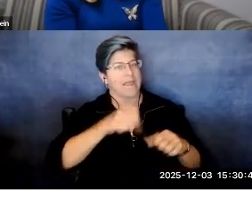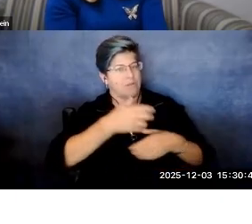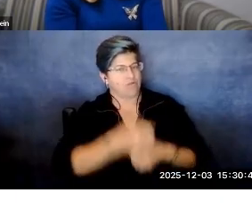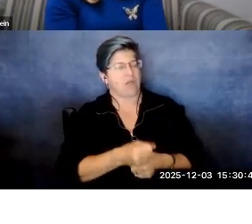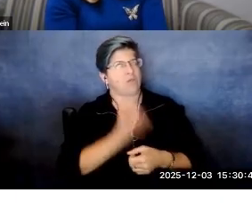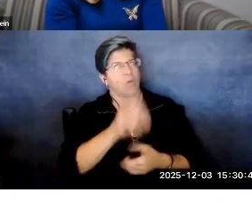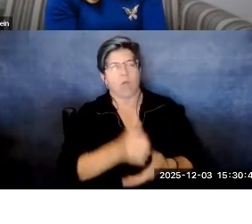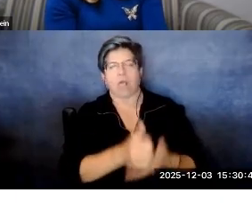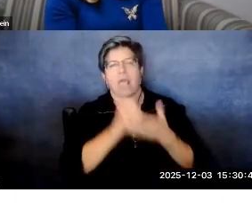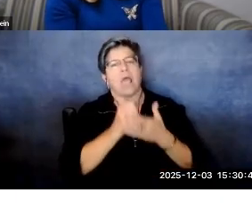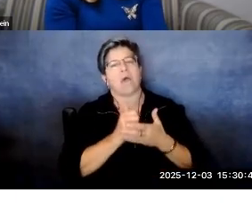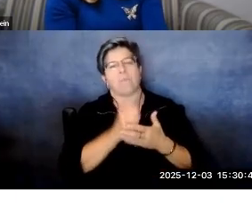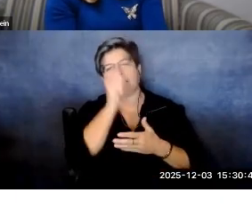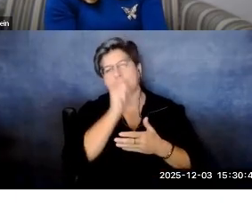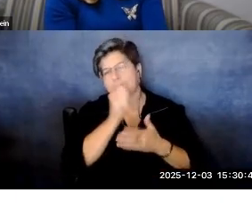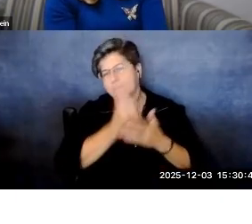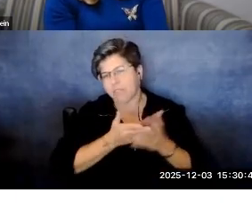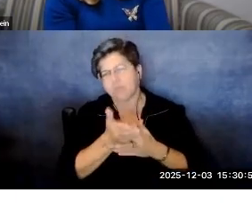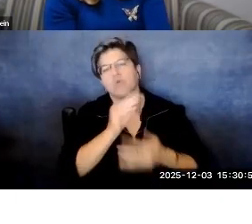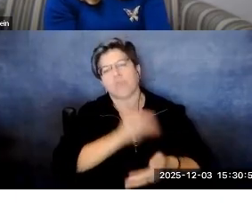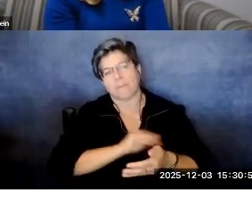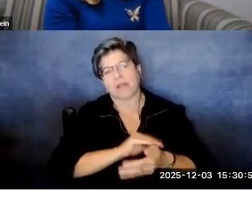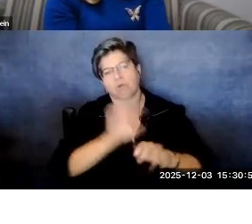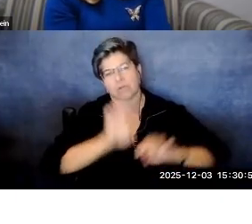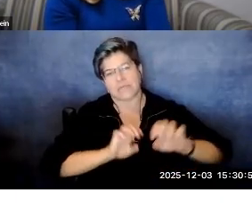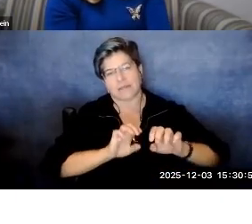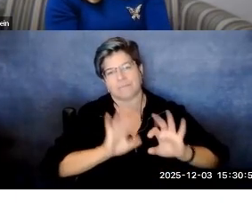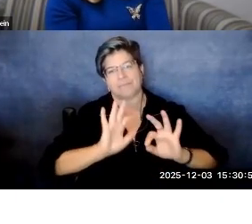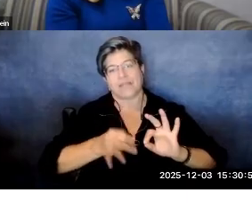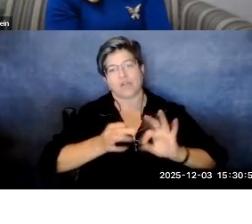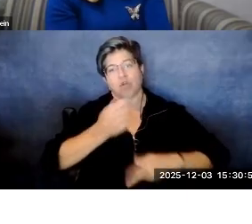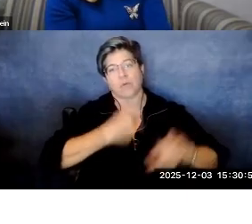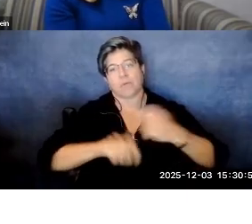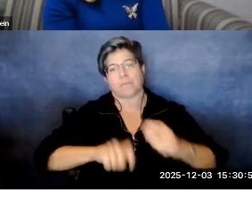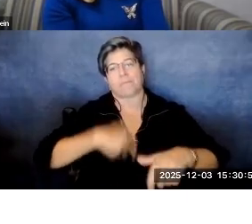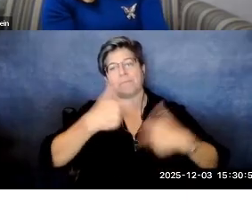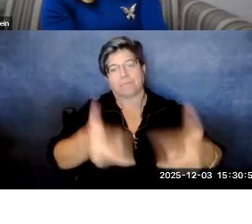will help us get through the medical exam. Next slide.